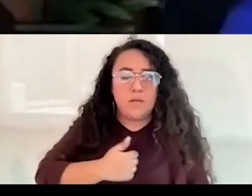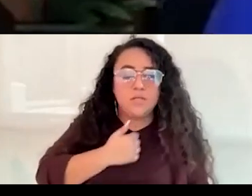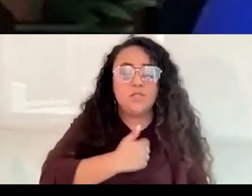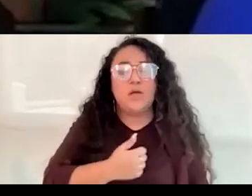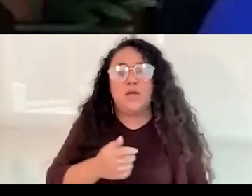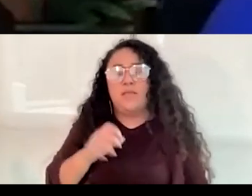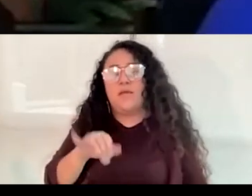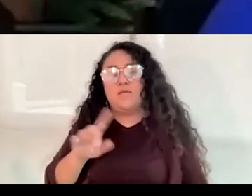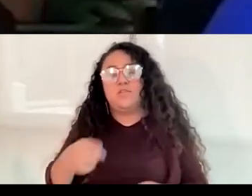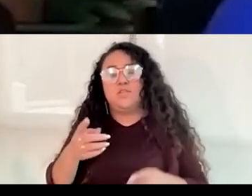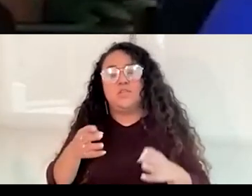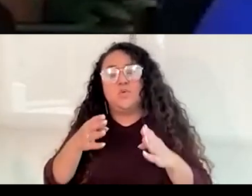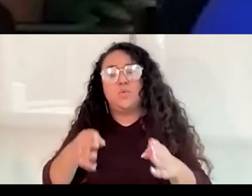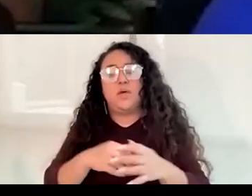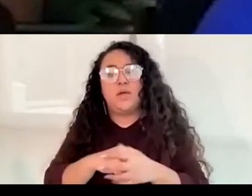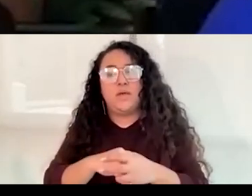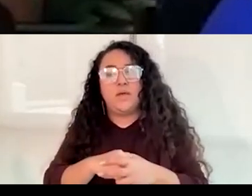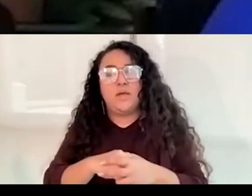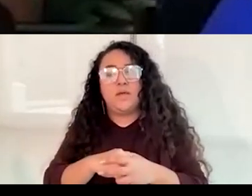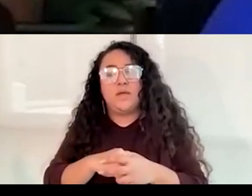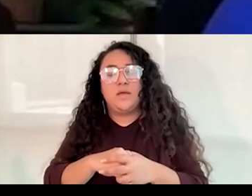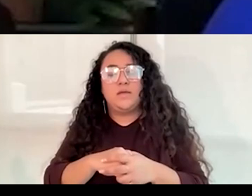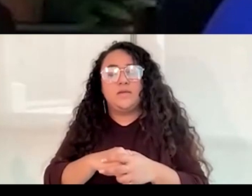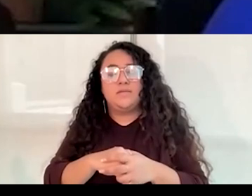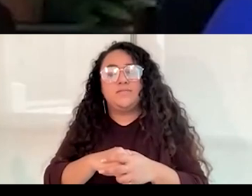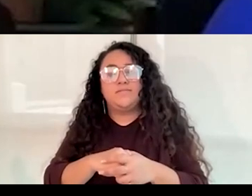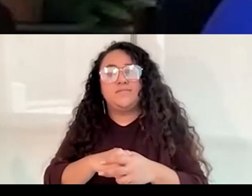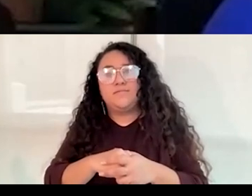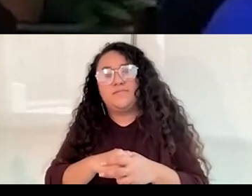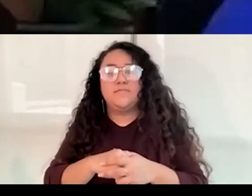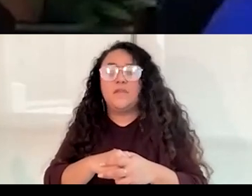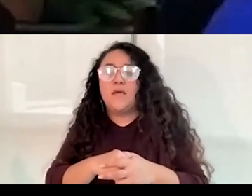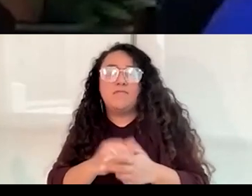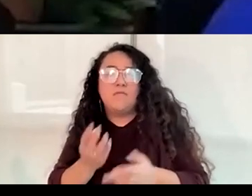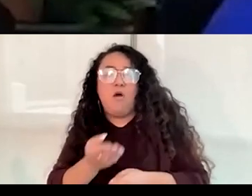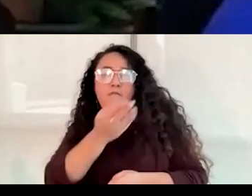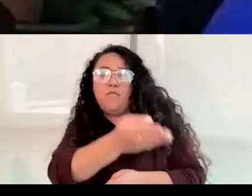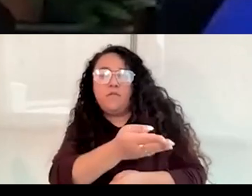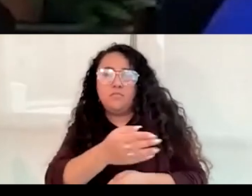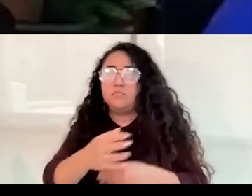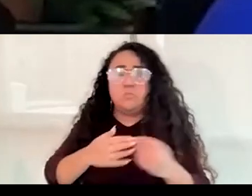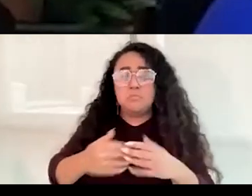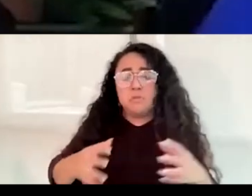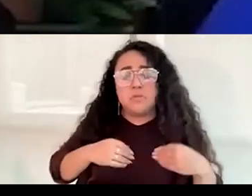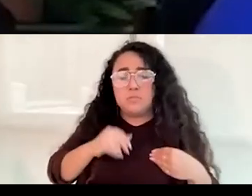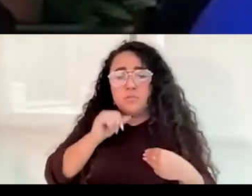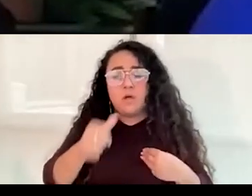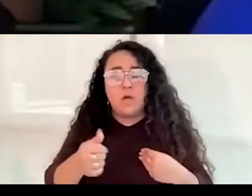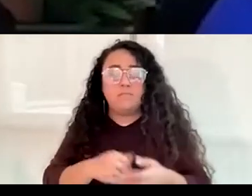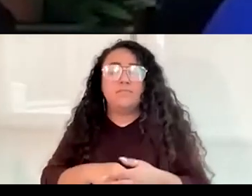it was just a way of offering, whether accepted or not, to know it was there. But then there's the whole parole board